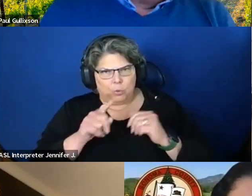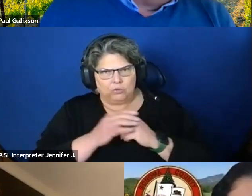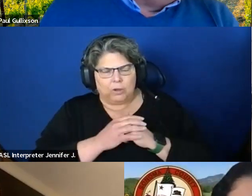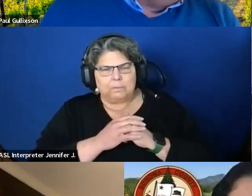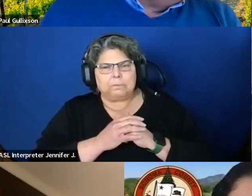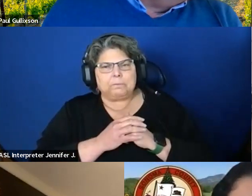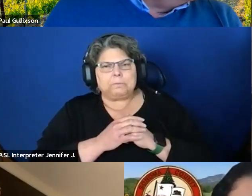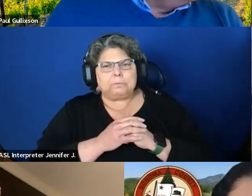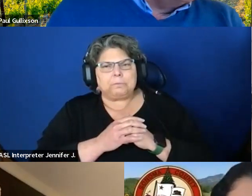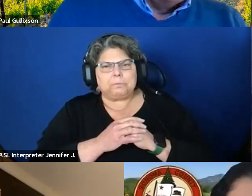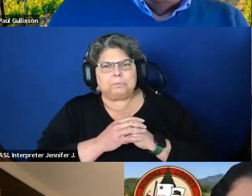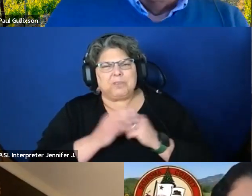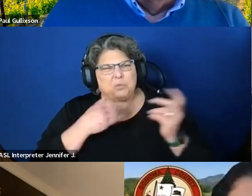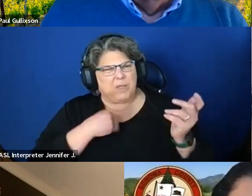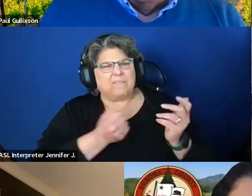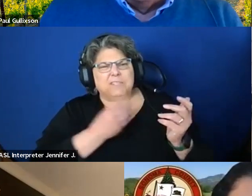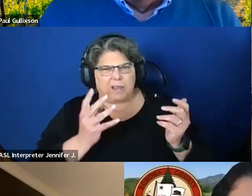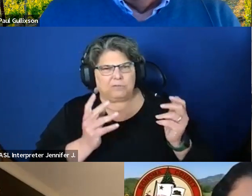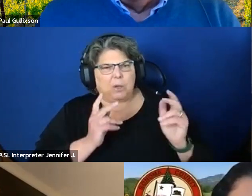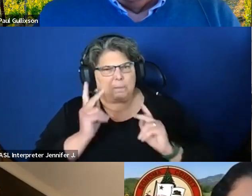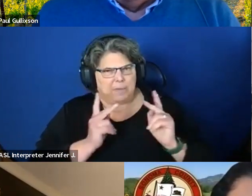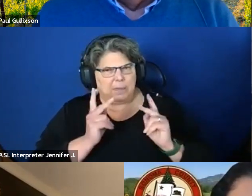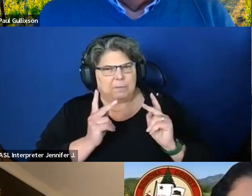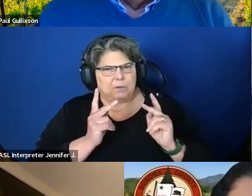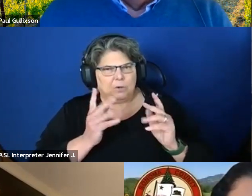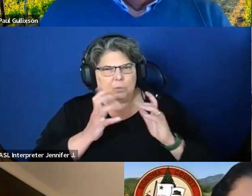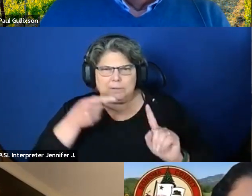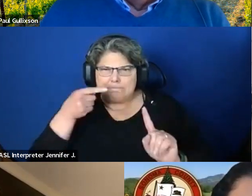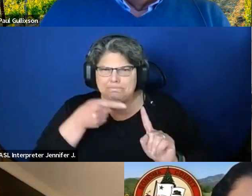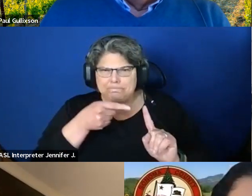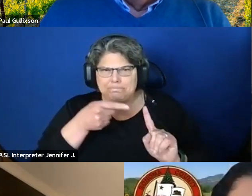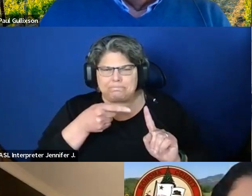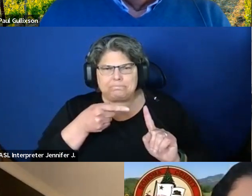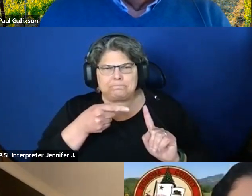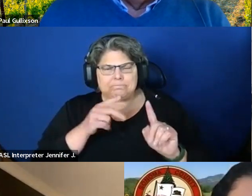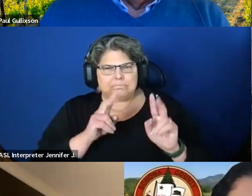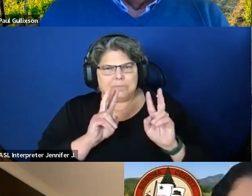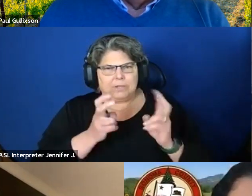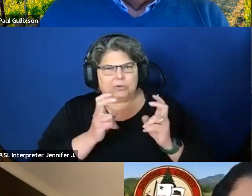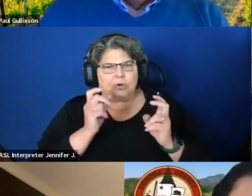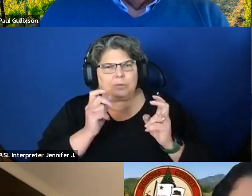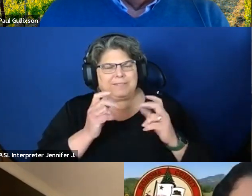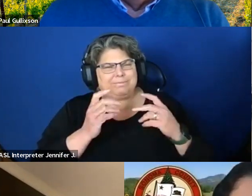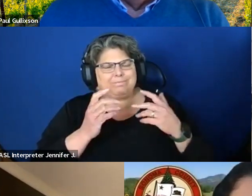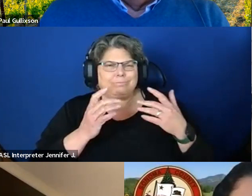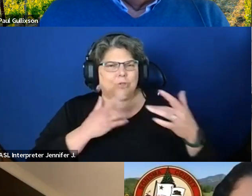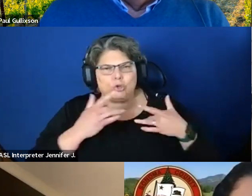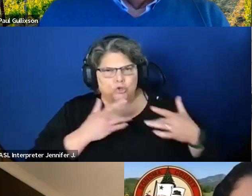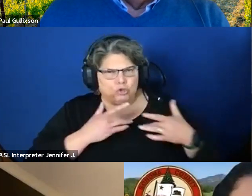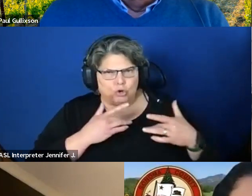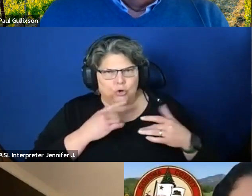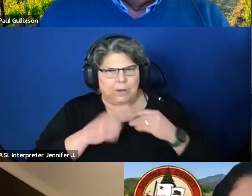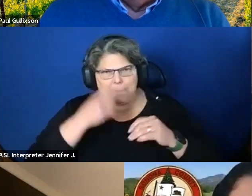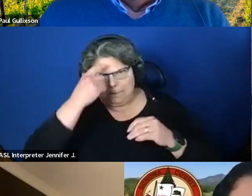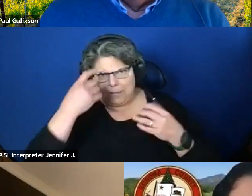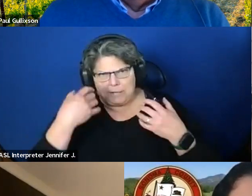We have several people want to get at the issue of the concern here is about